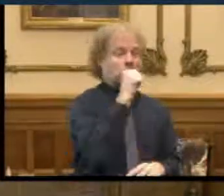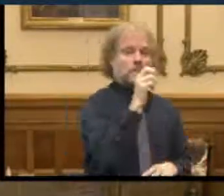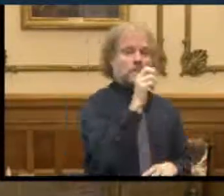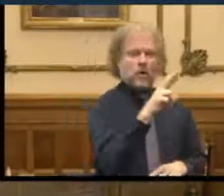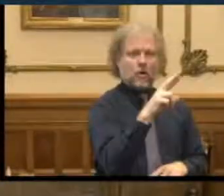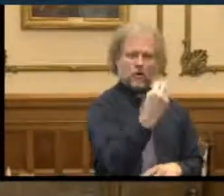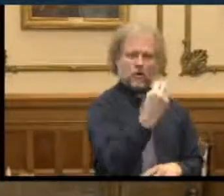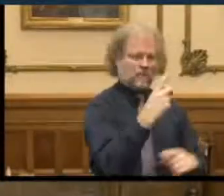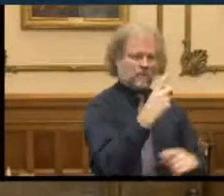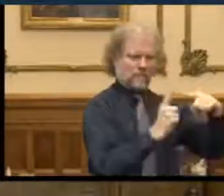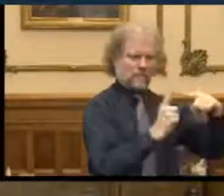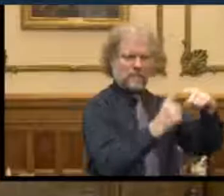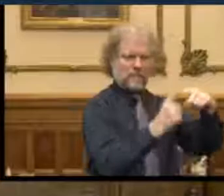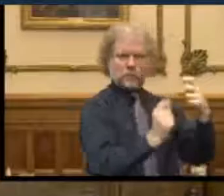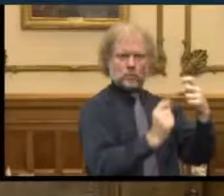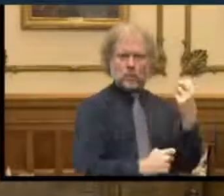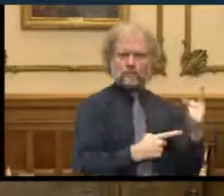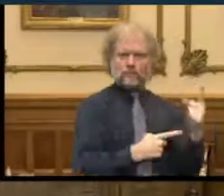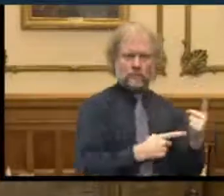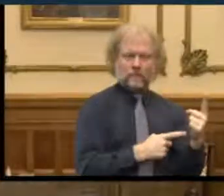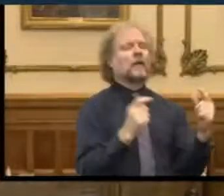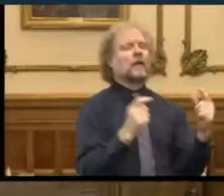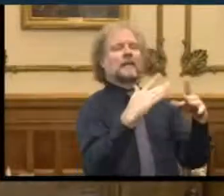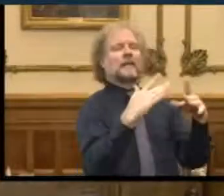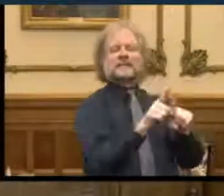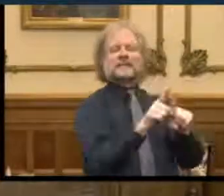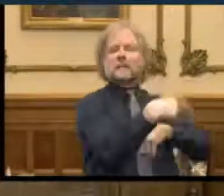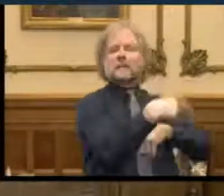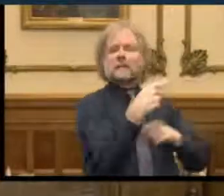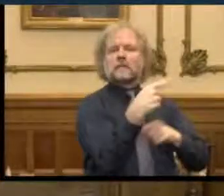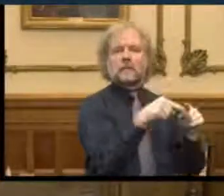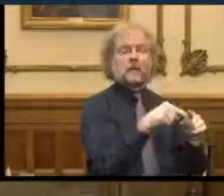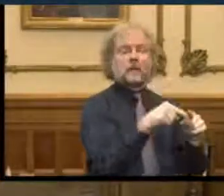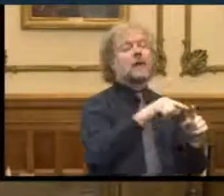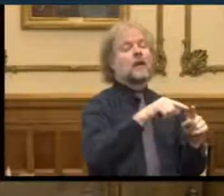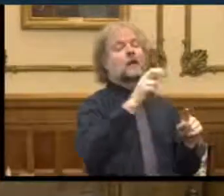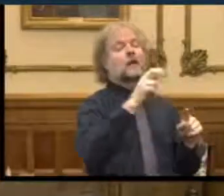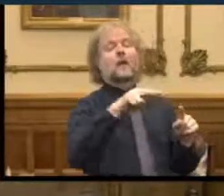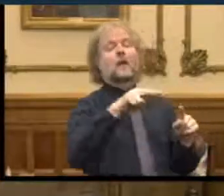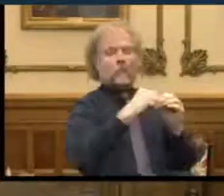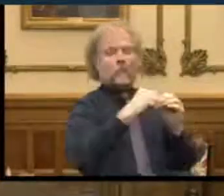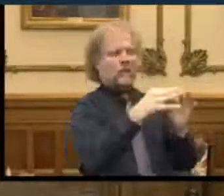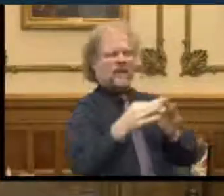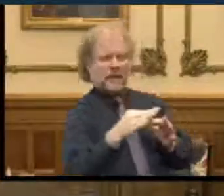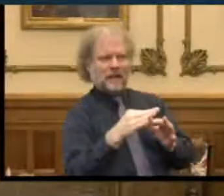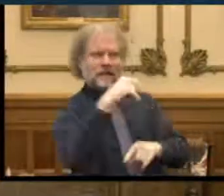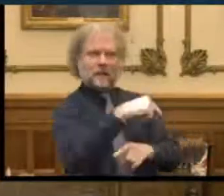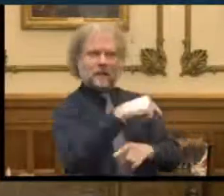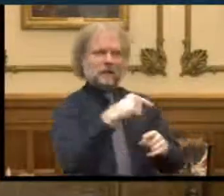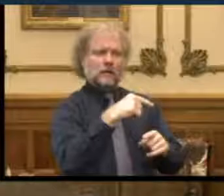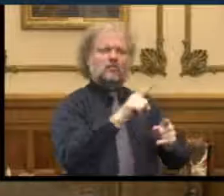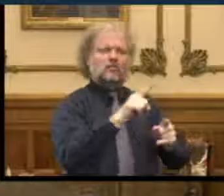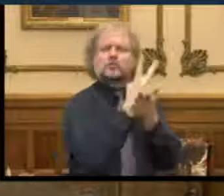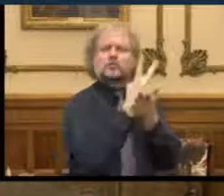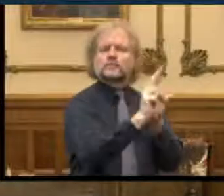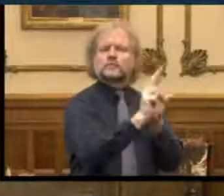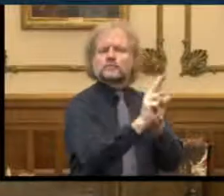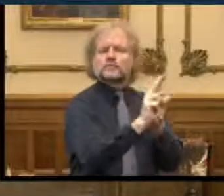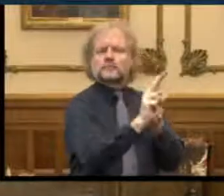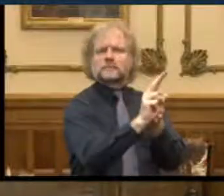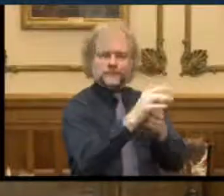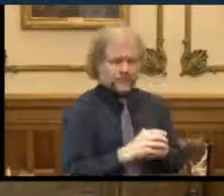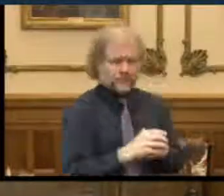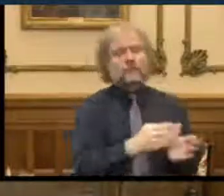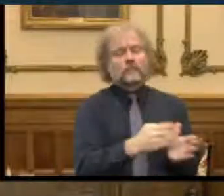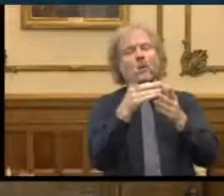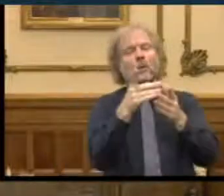12 cases who visited the location on the same day, and 22 other cases were linked to that bar over a 2-week period of time. We saw